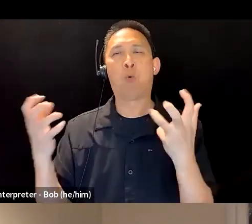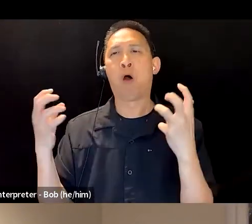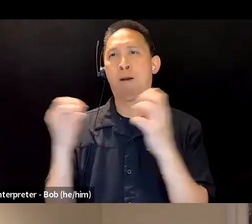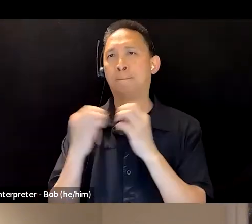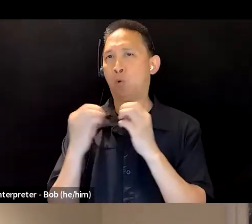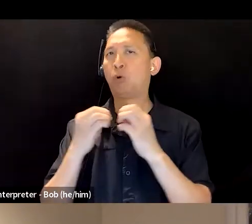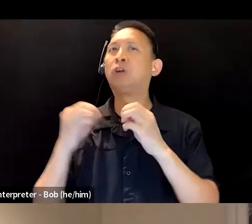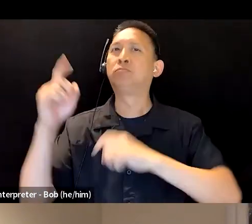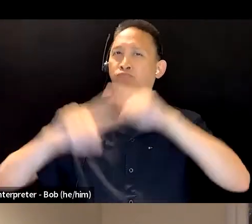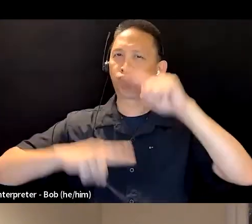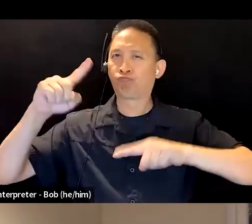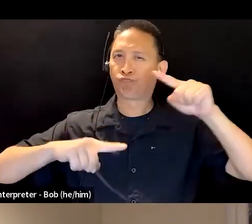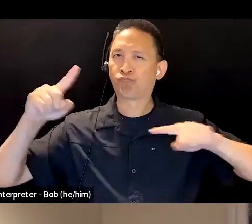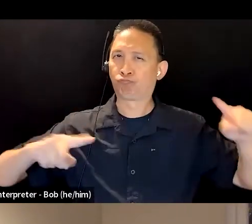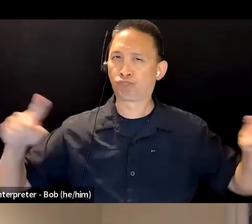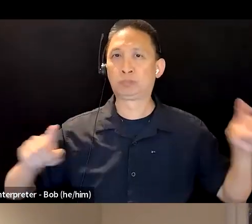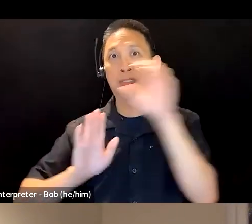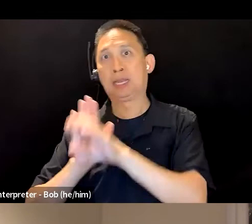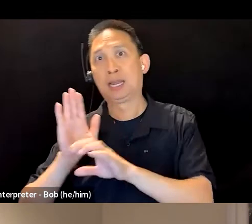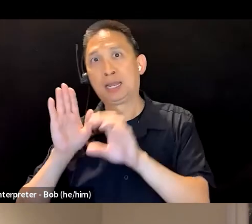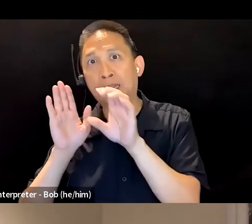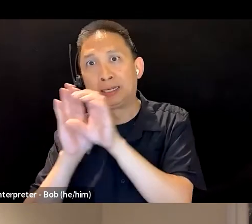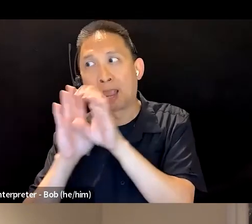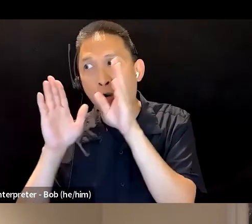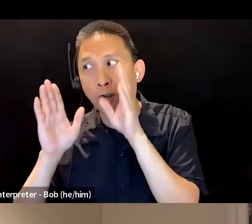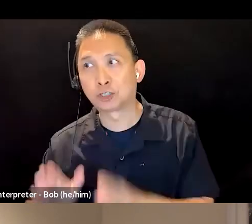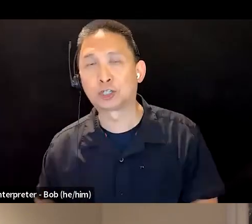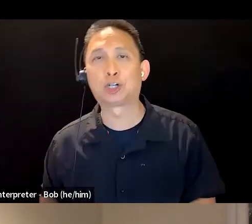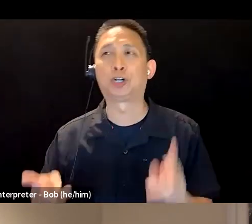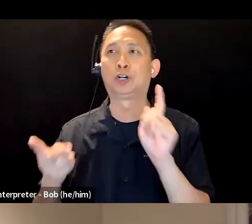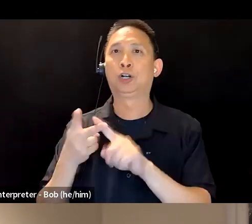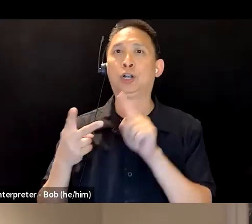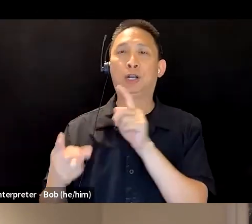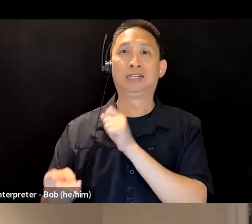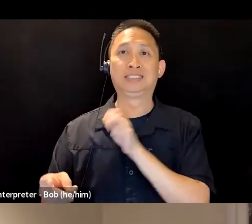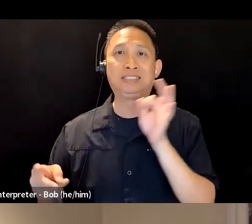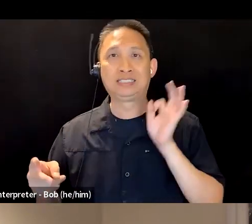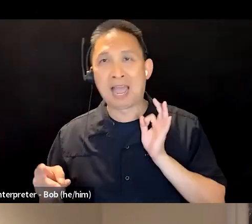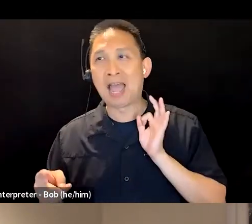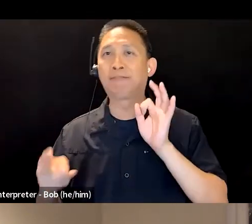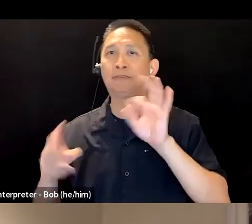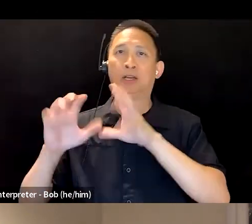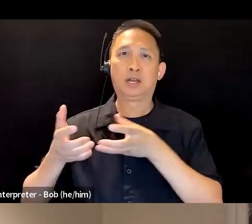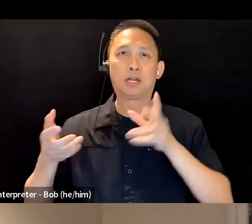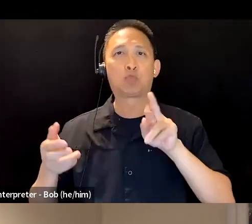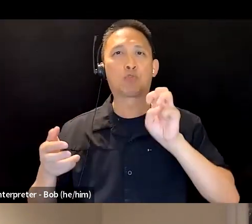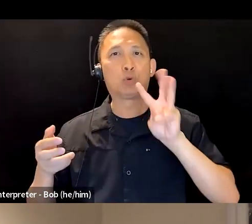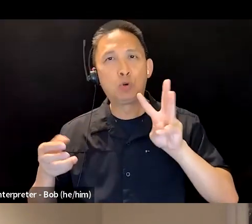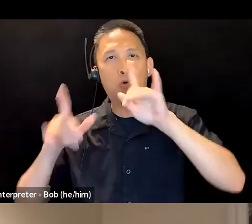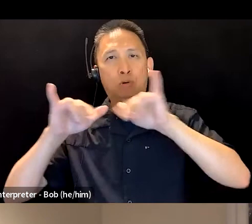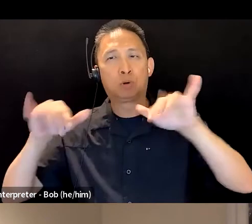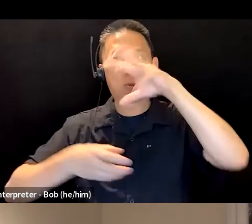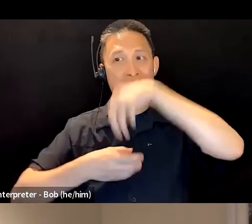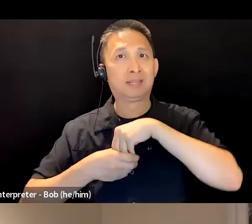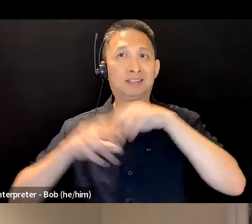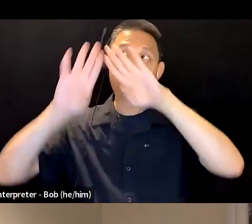diverse characters, and it's not characters, but personnel within the system, you know? And it's